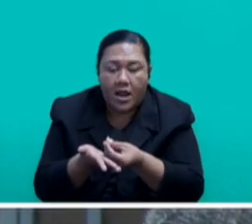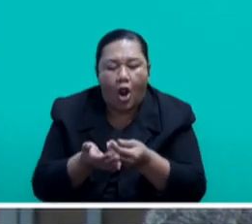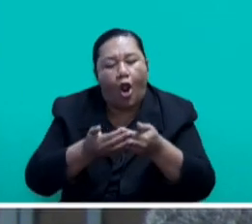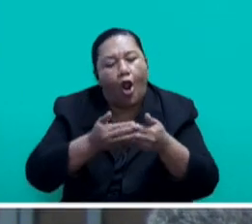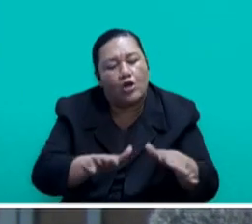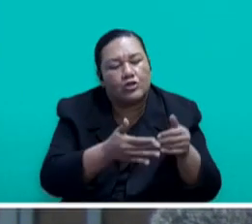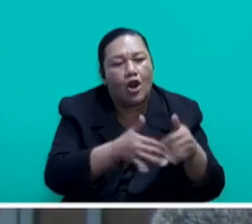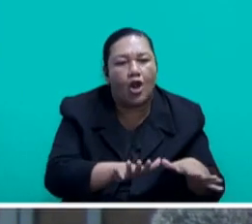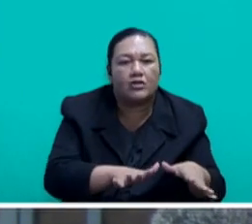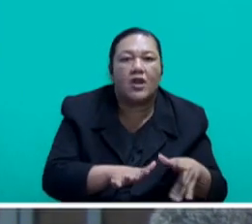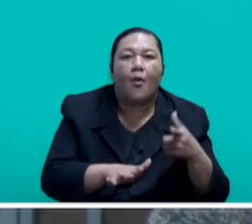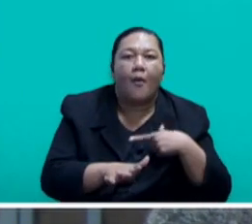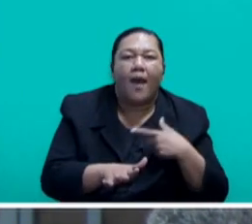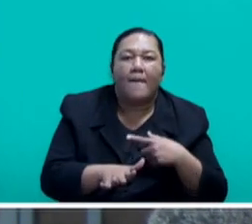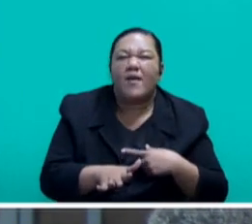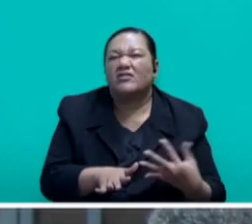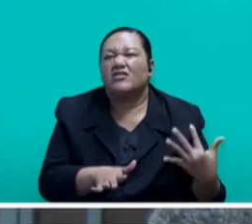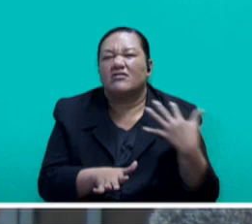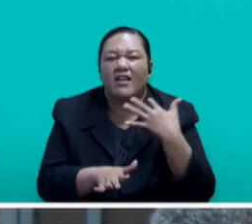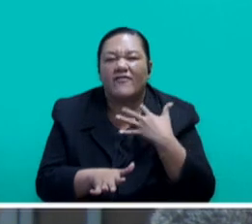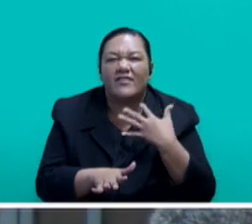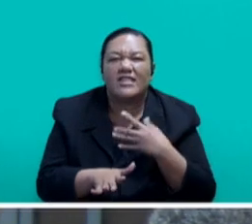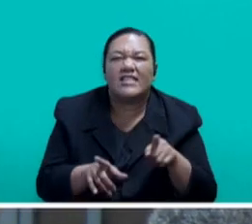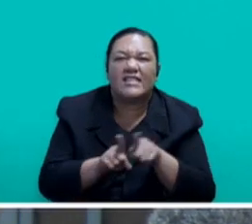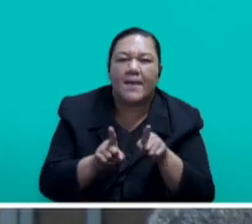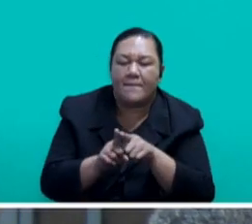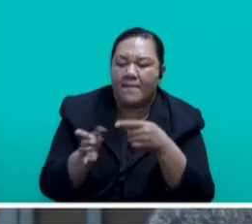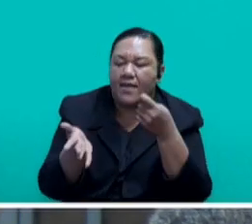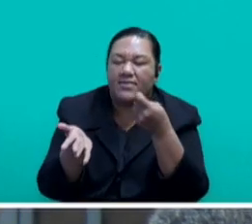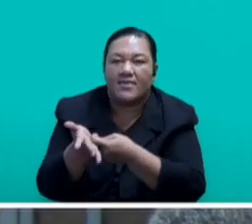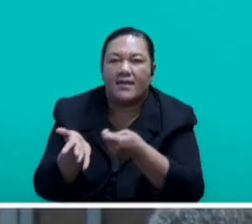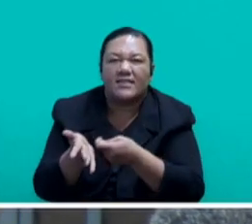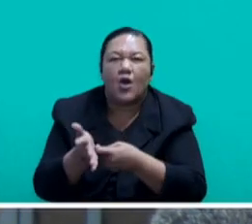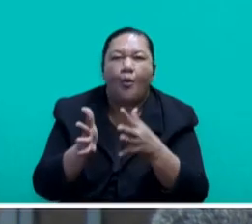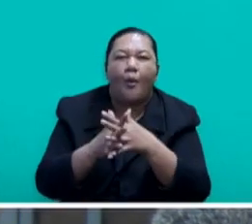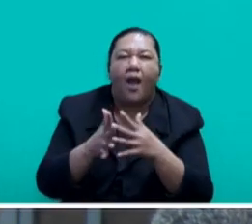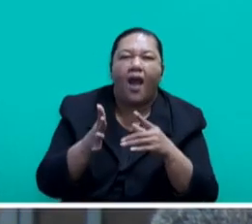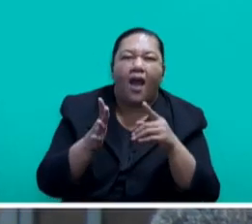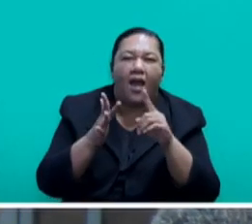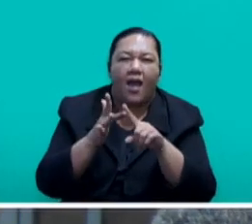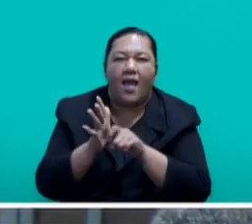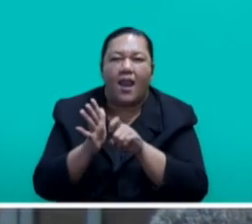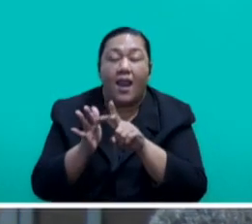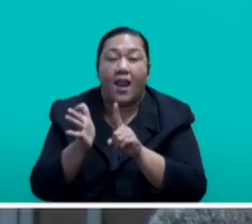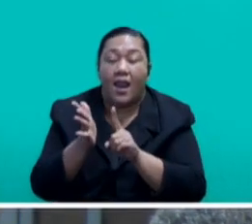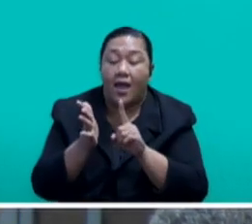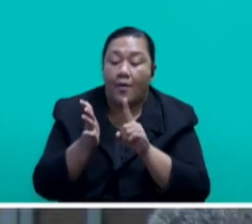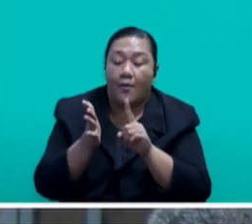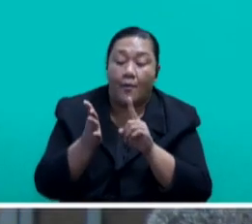like the film tax rebate. While I see no strategic plan for FRA over the